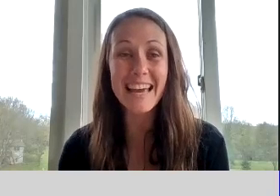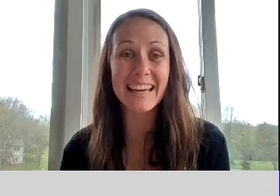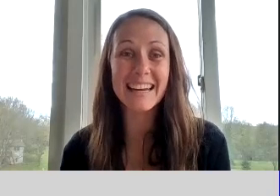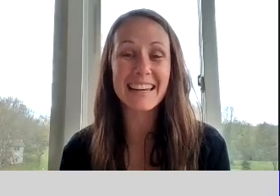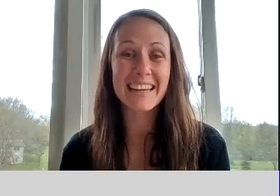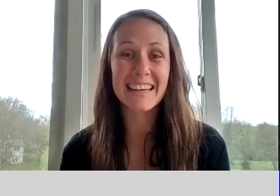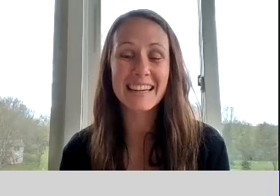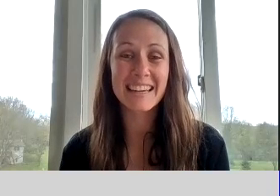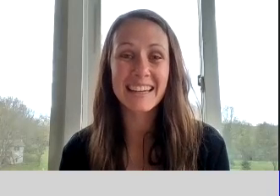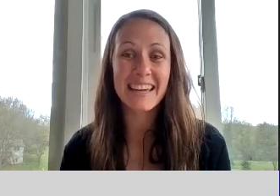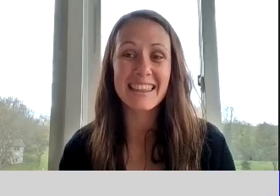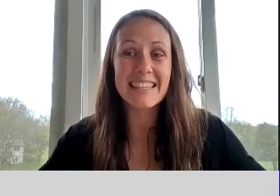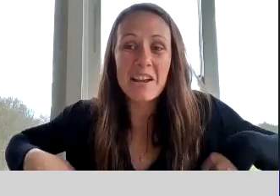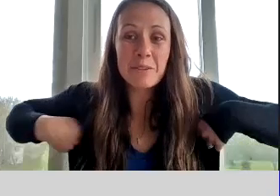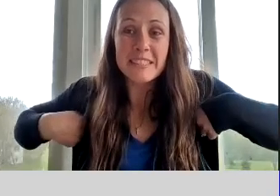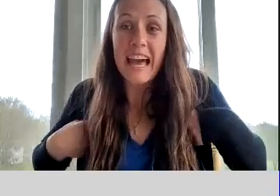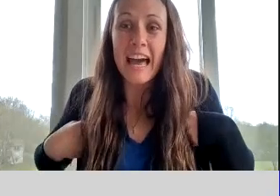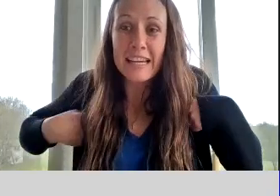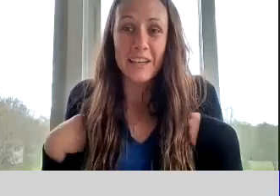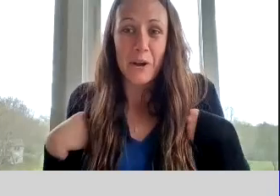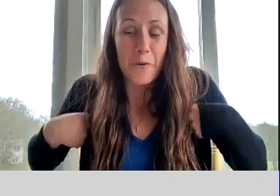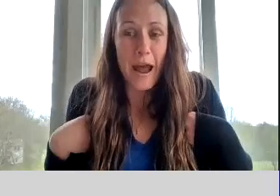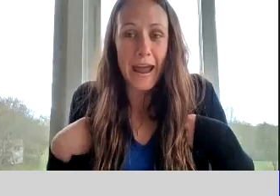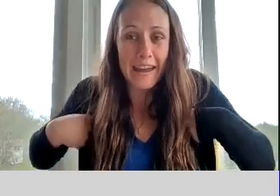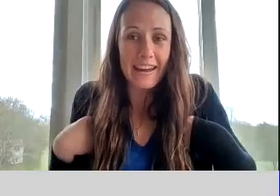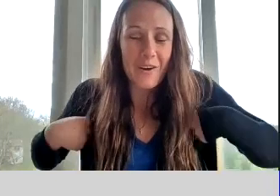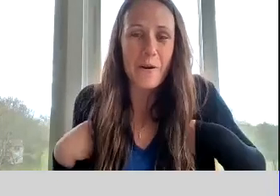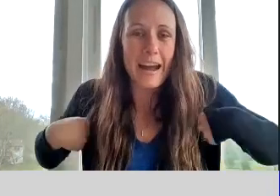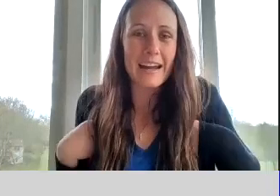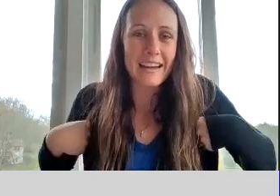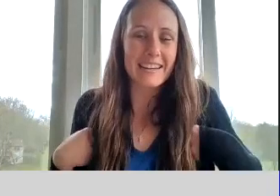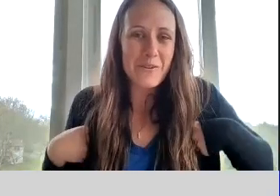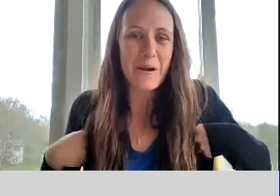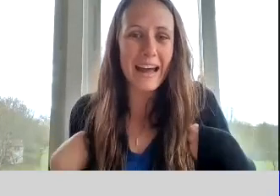What is it? This animal says, quack!